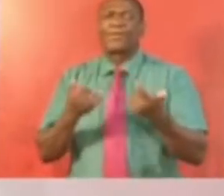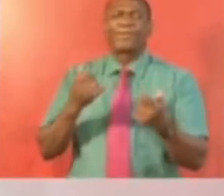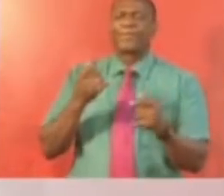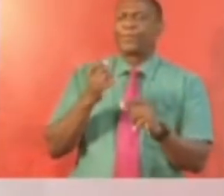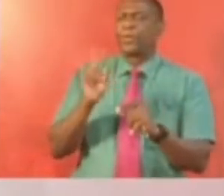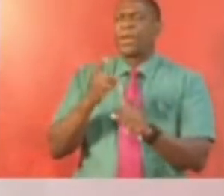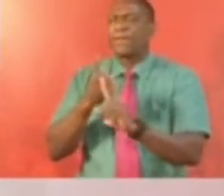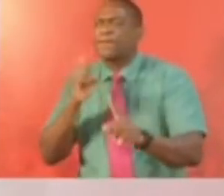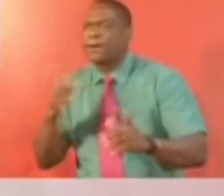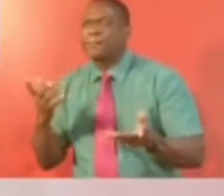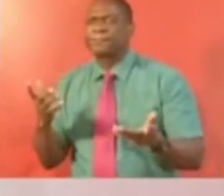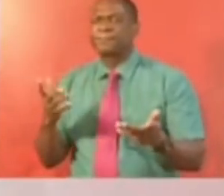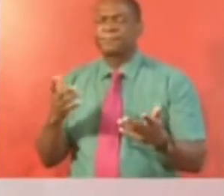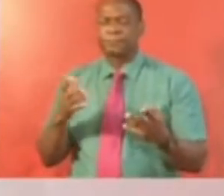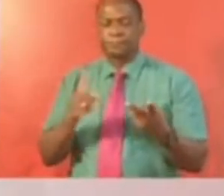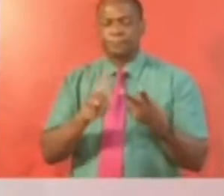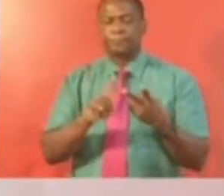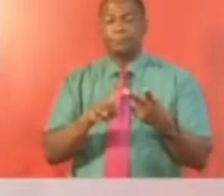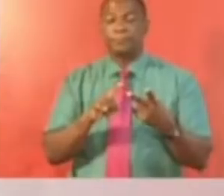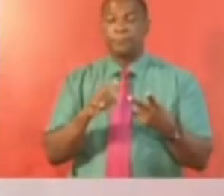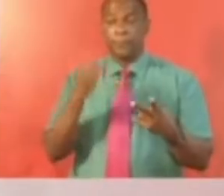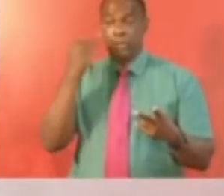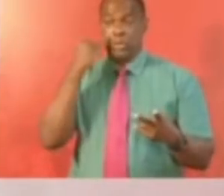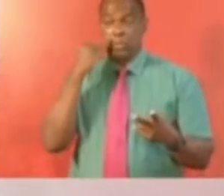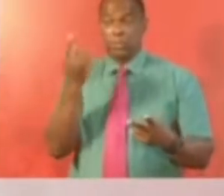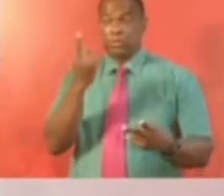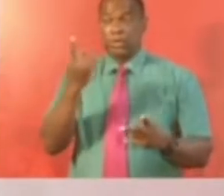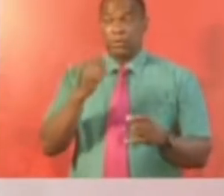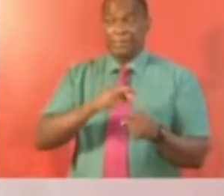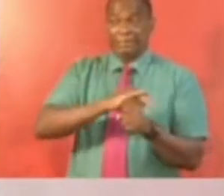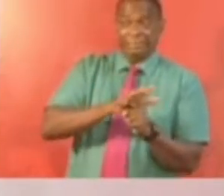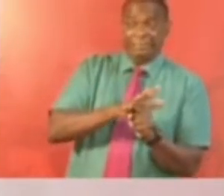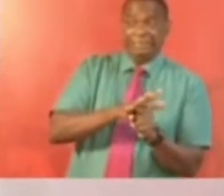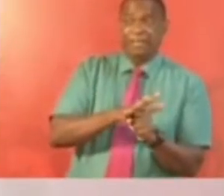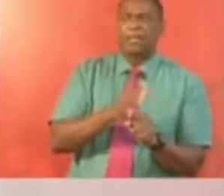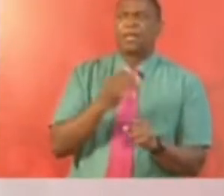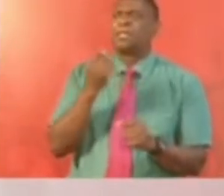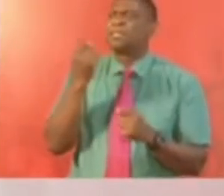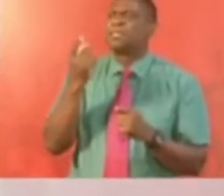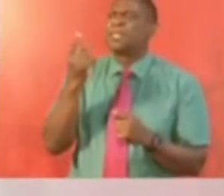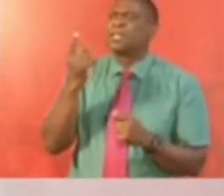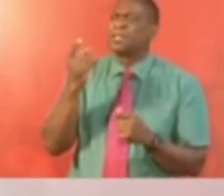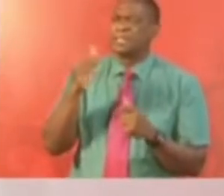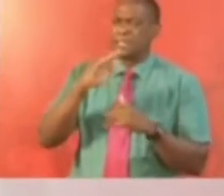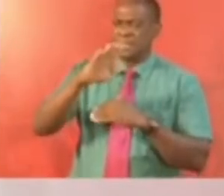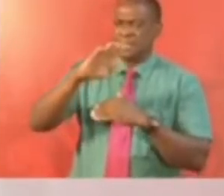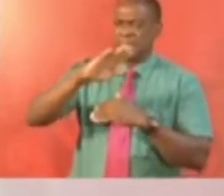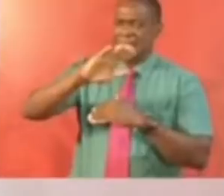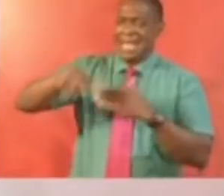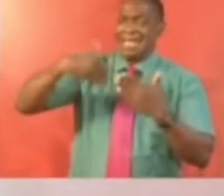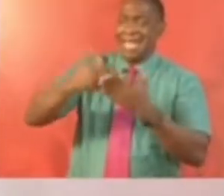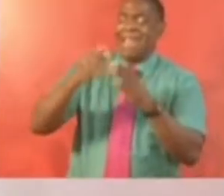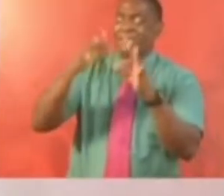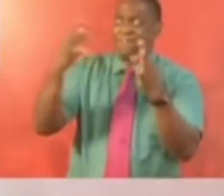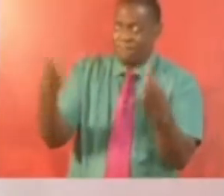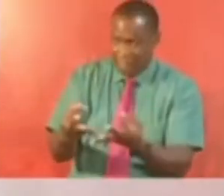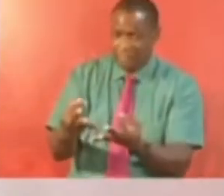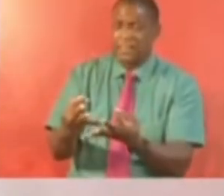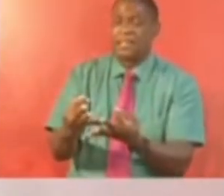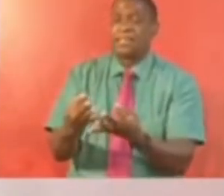when someone tests positive, as I understand, the entire household is isolated, but not necessarily